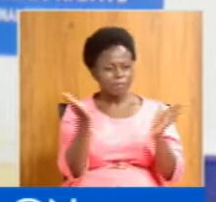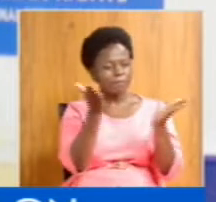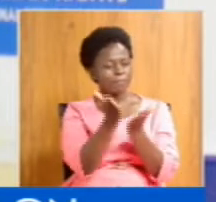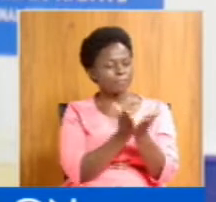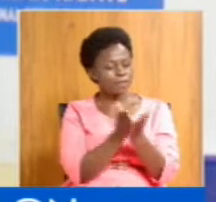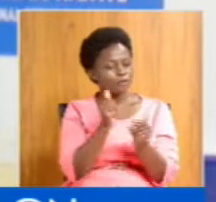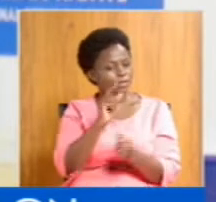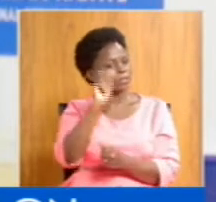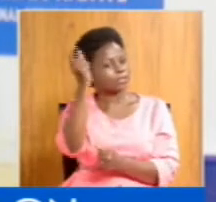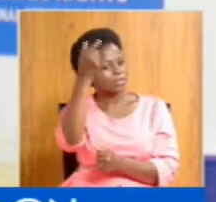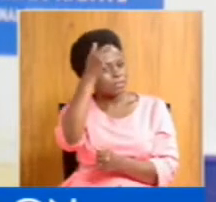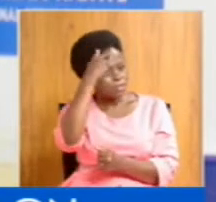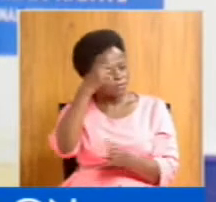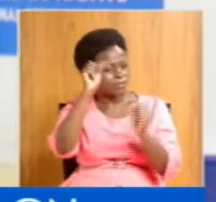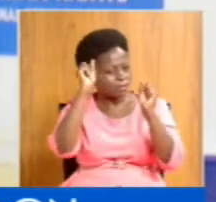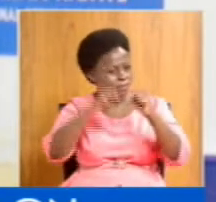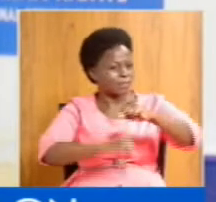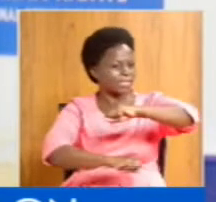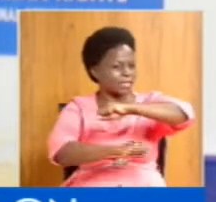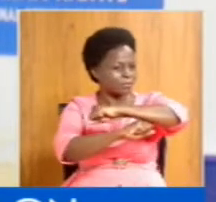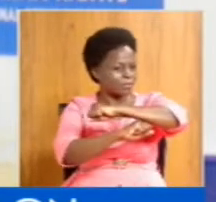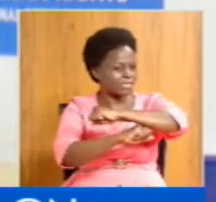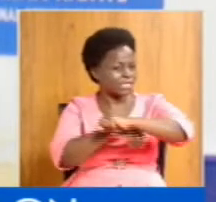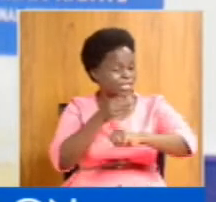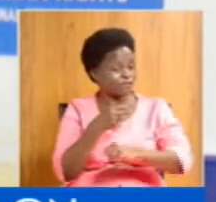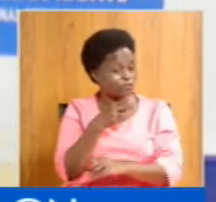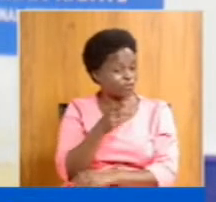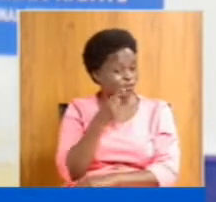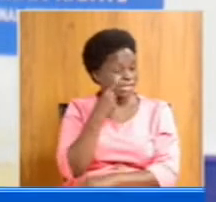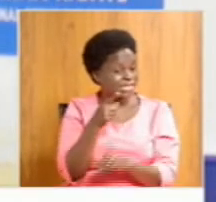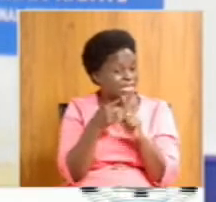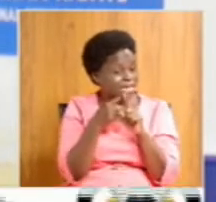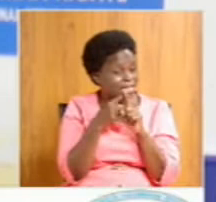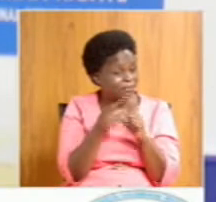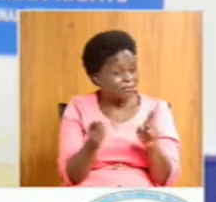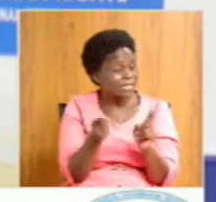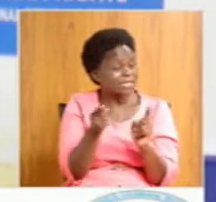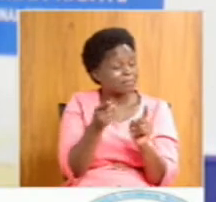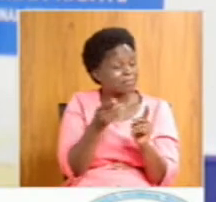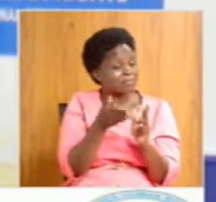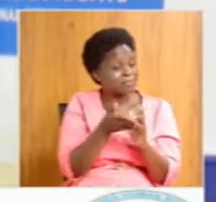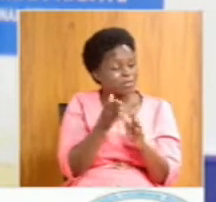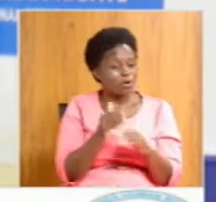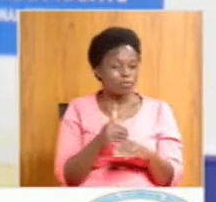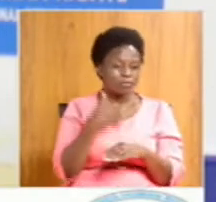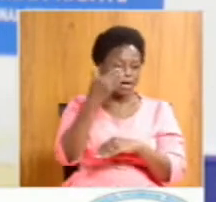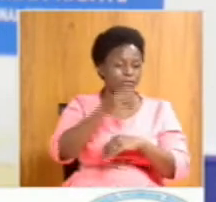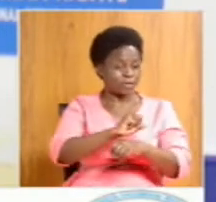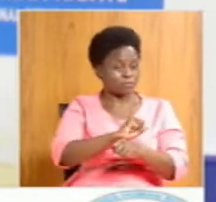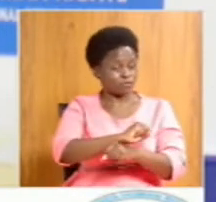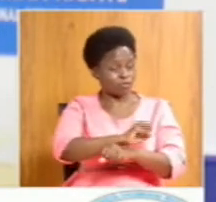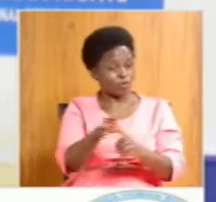which the government ought to actually finance. If you're going to see a difference in terms of post-COVID-19